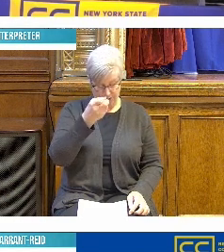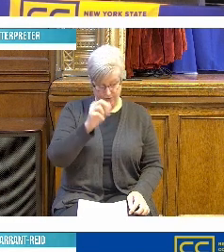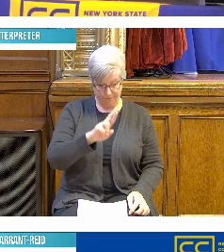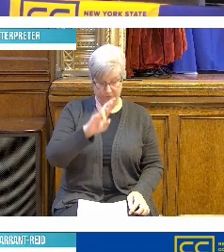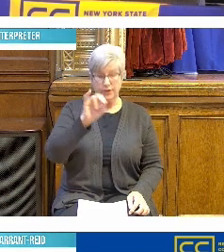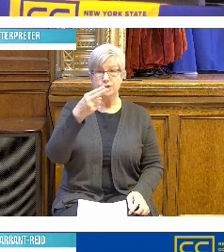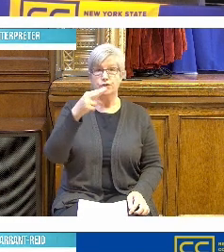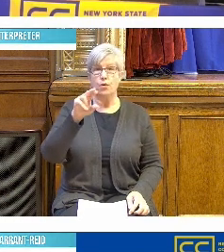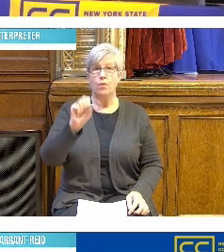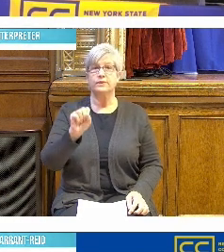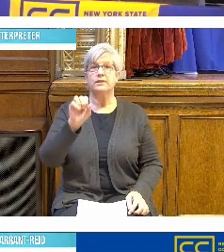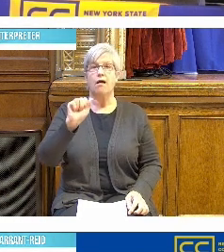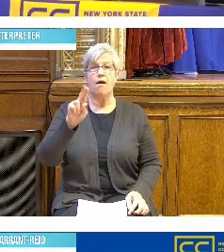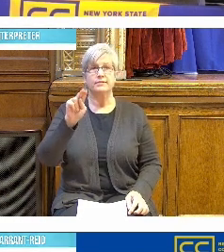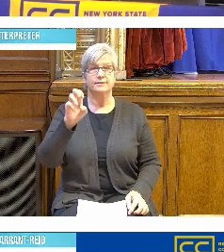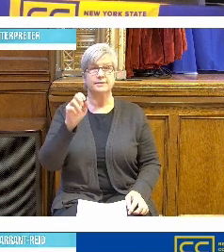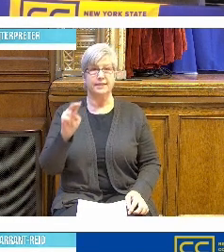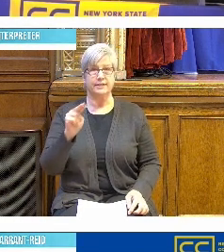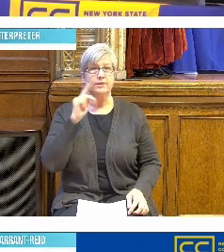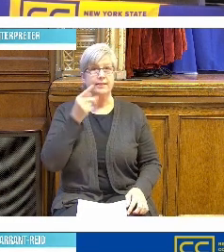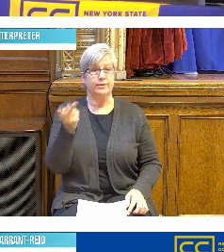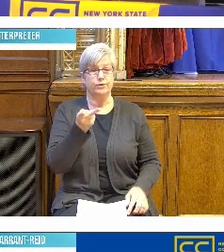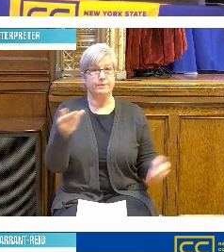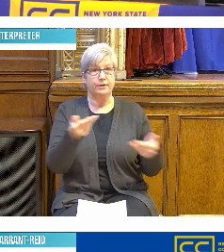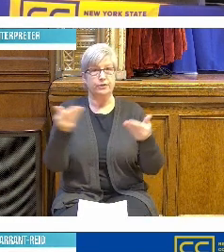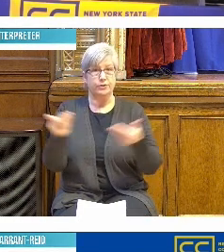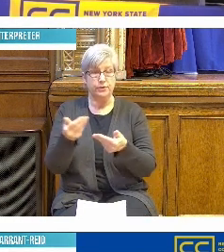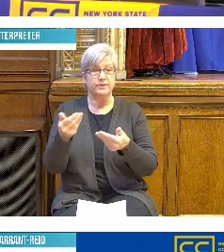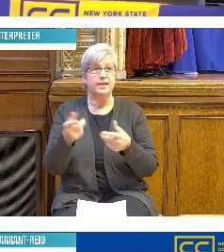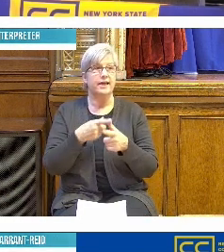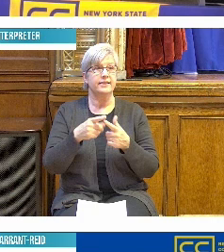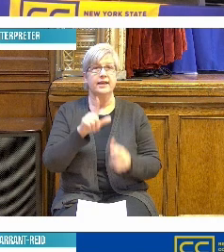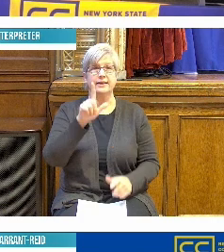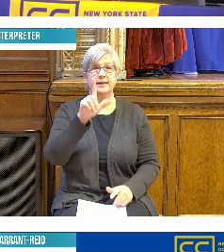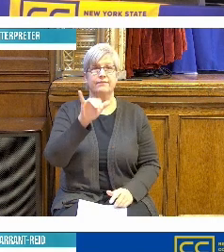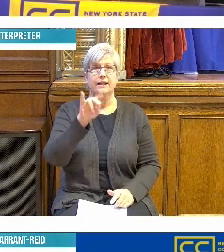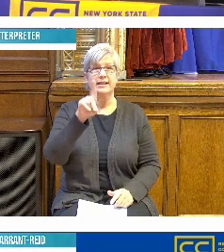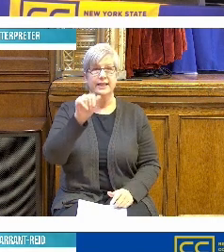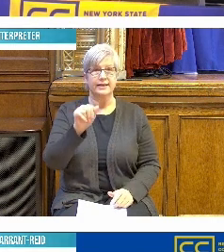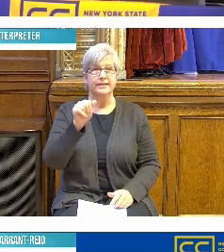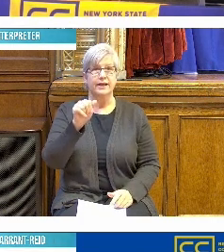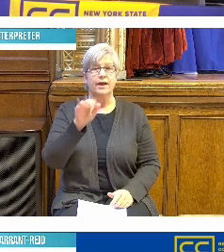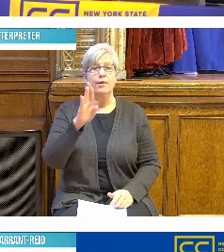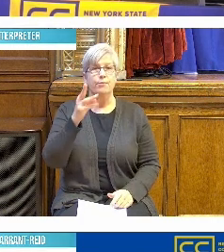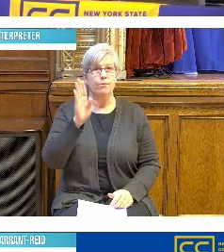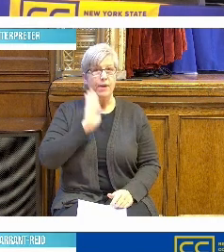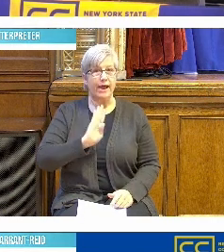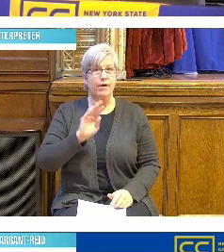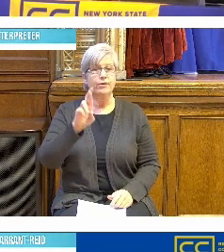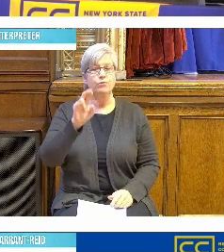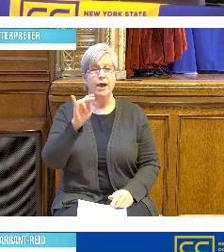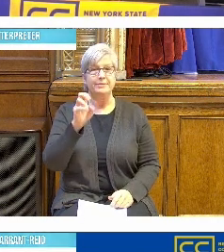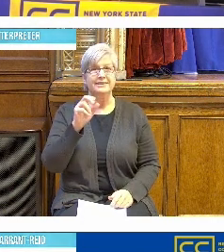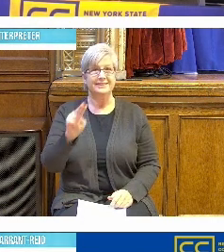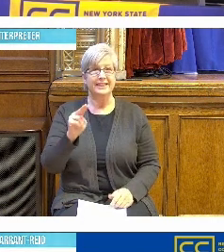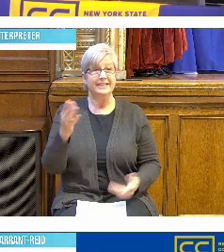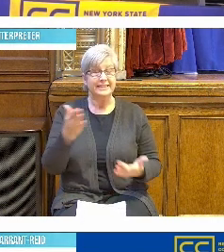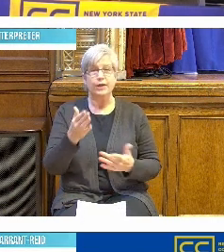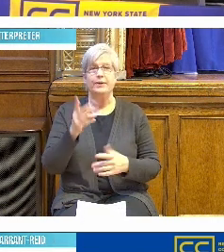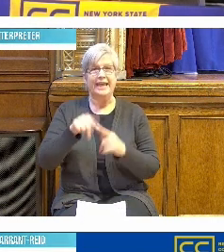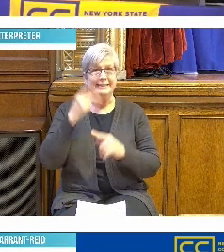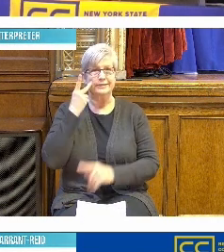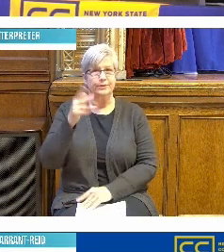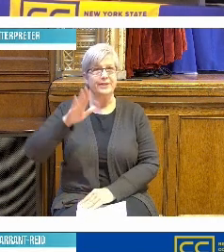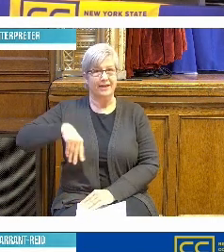that they can have an opportunity to introduce themselves, and if Linda Brown-Robinson can hear me, we just need you to turn your camera